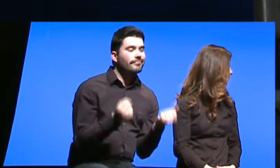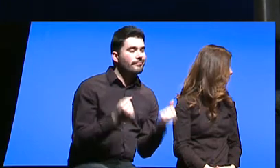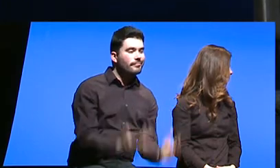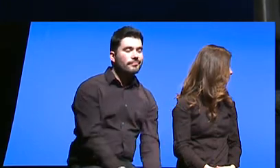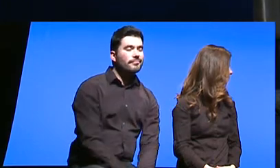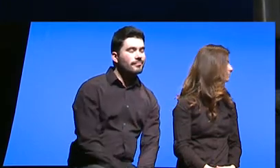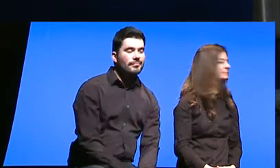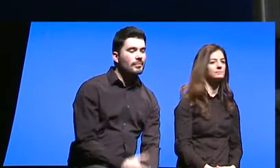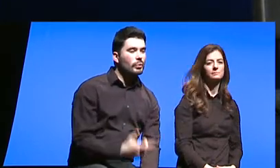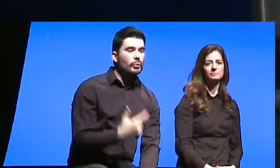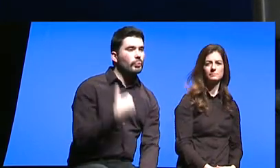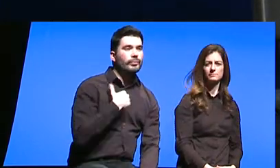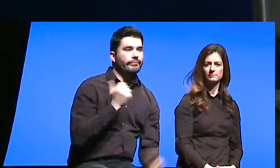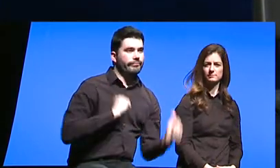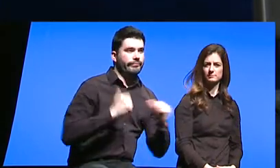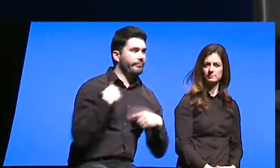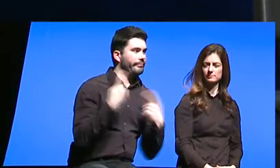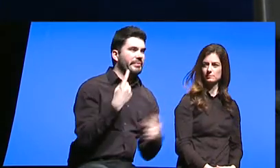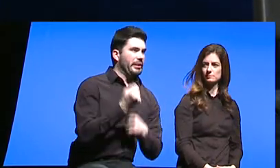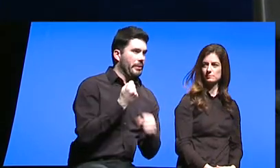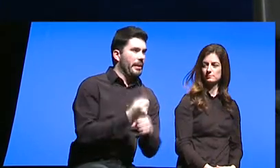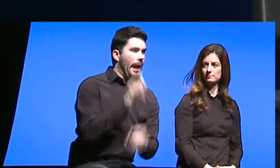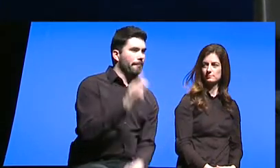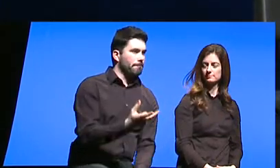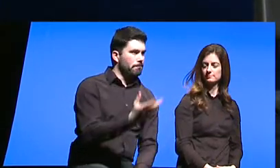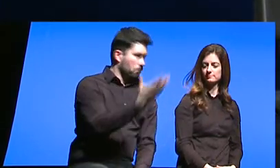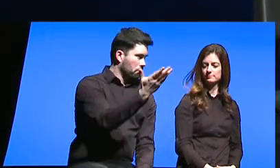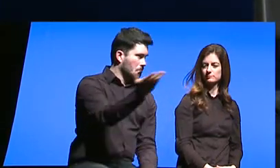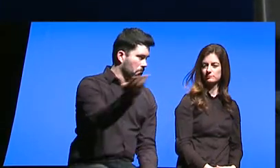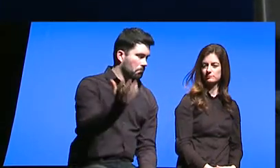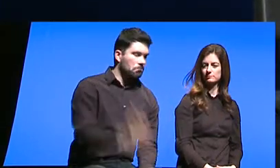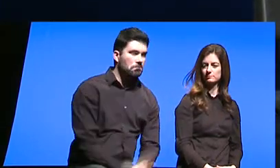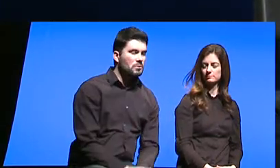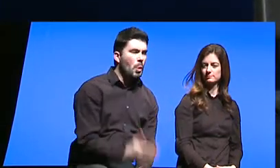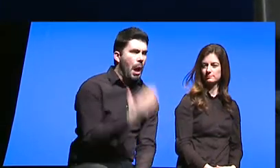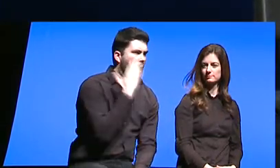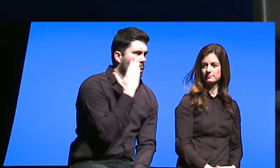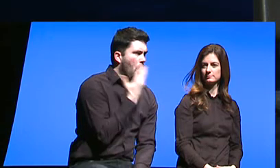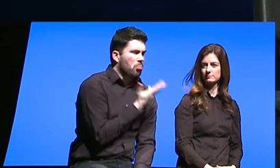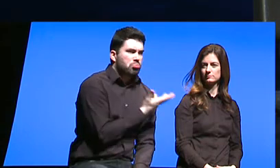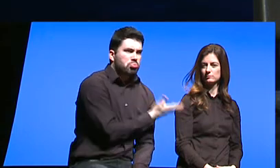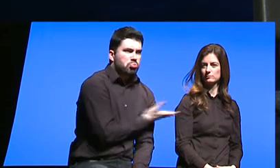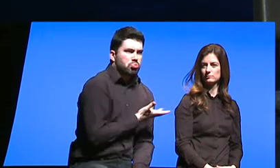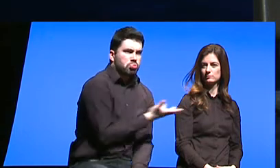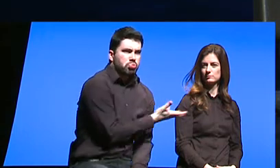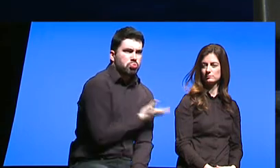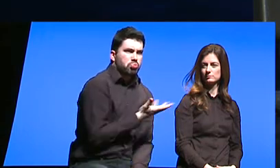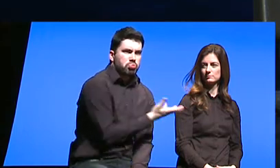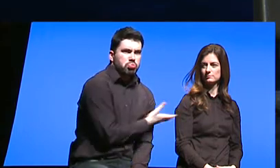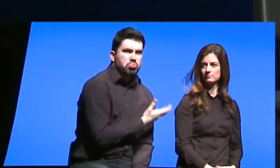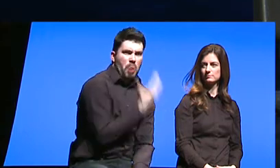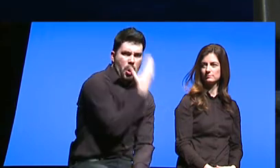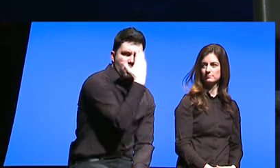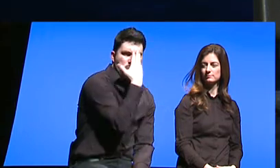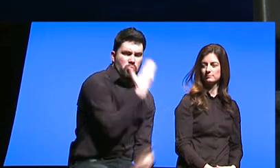we've been in this for like a year and a half with everyone here, so I know pretty well my crew,